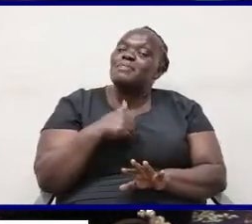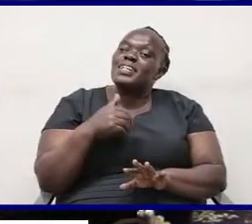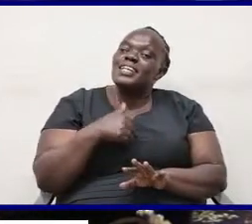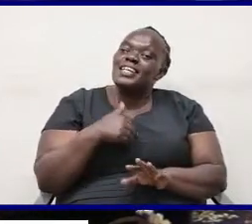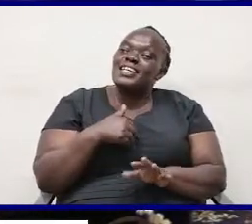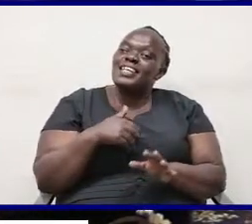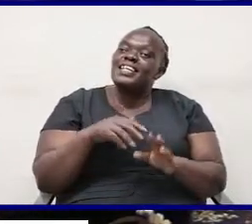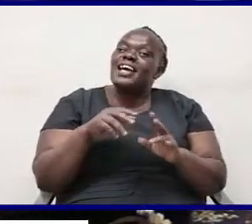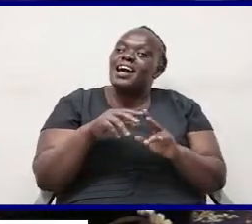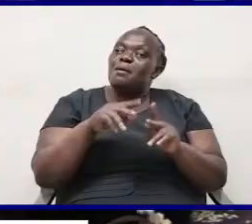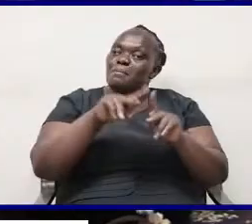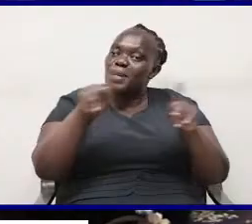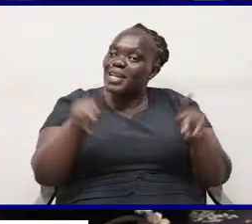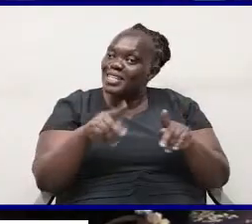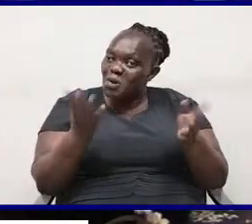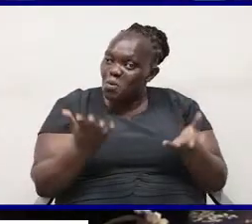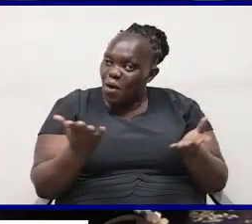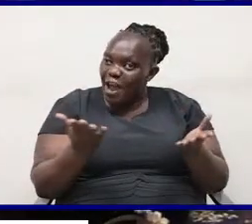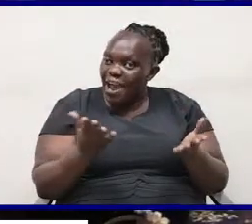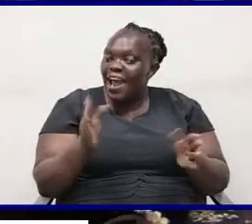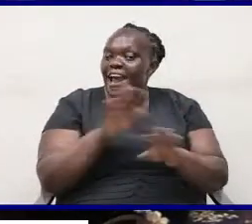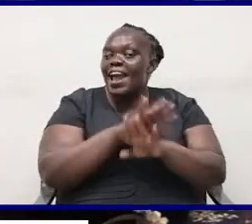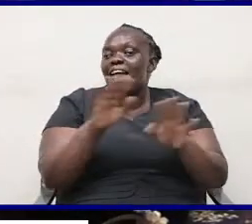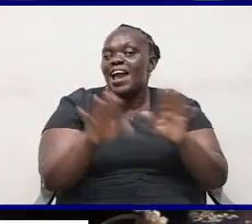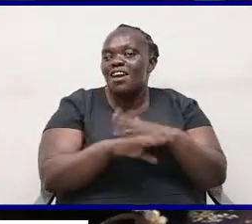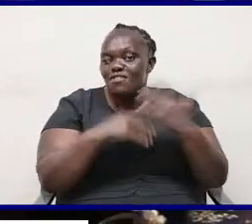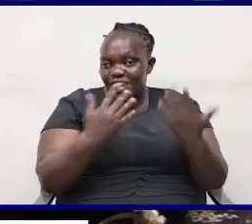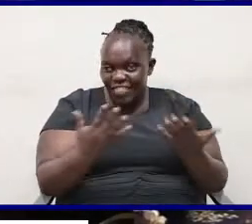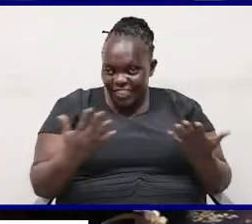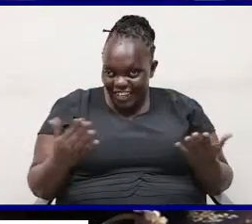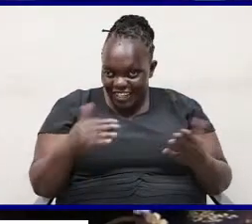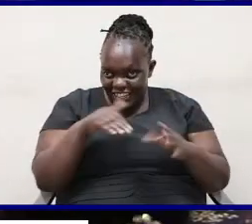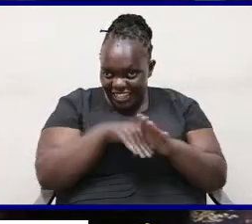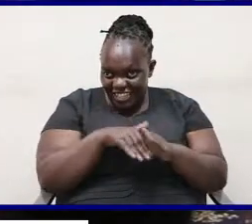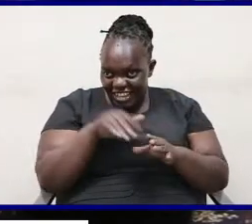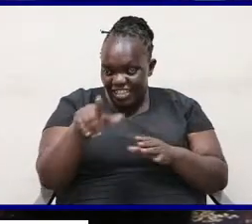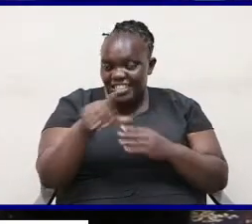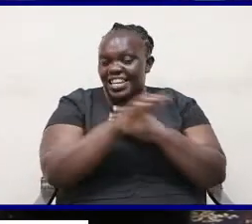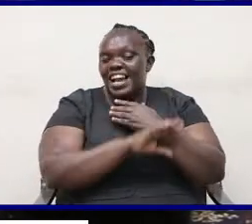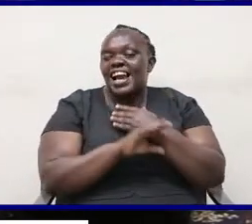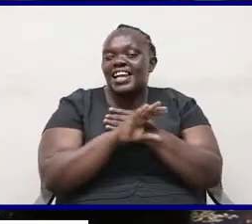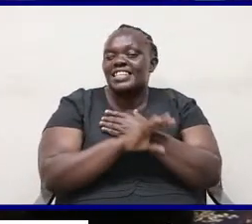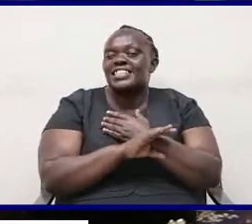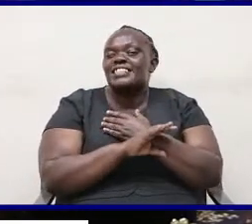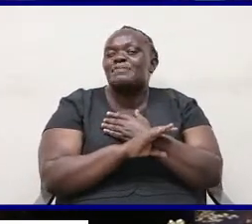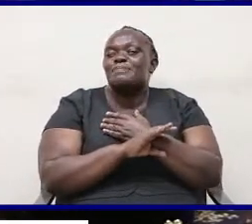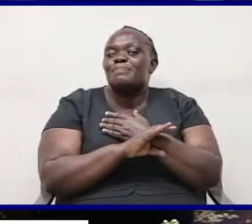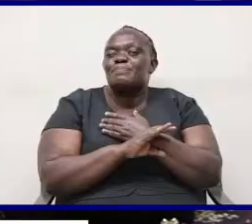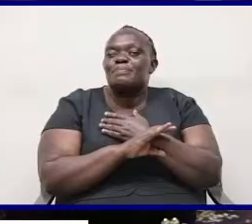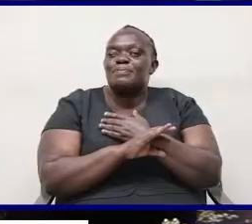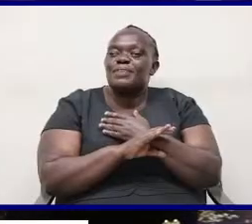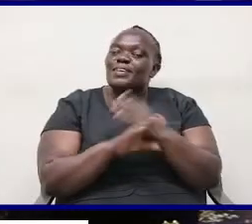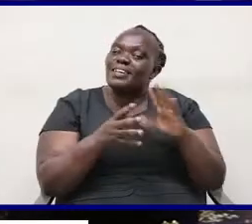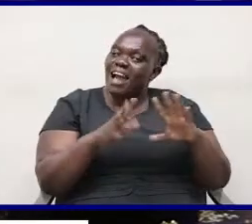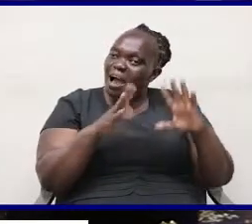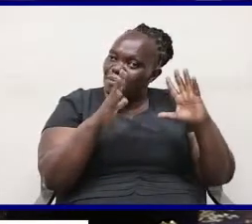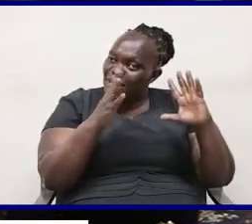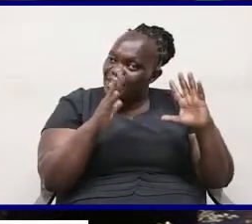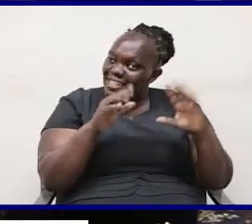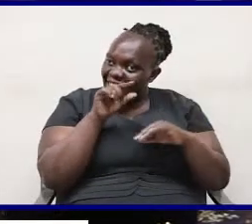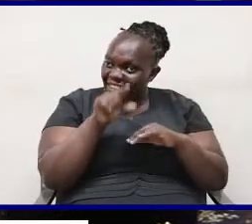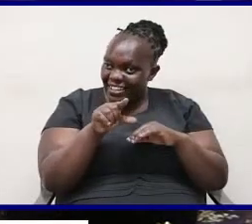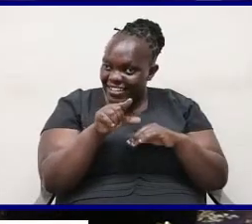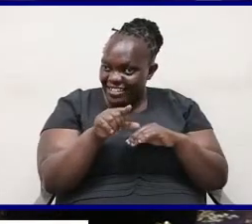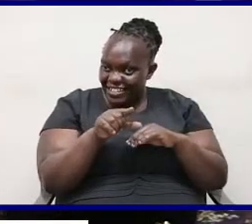in a docket that is everything in this country. And I really appreciate